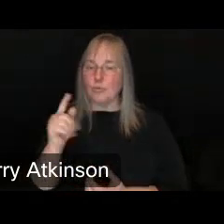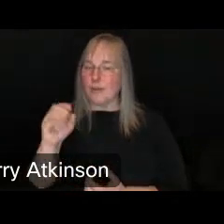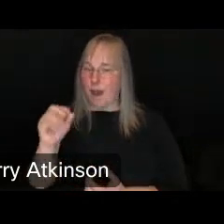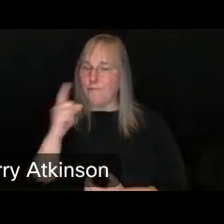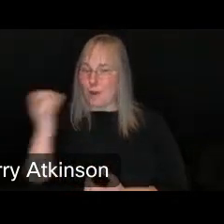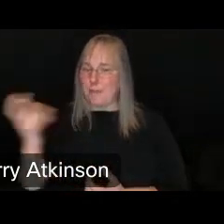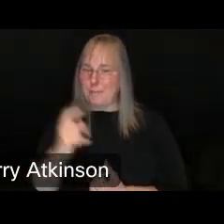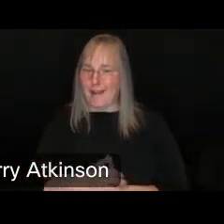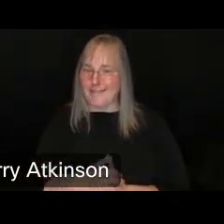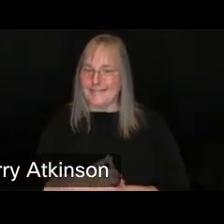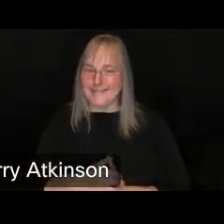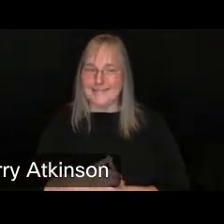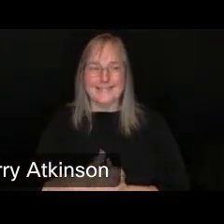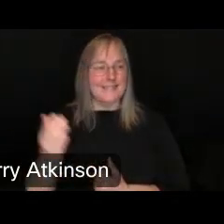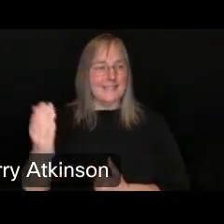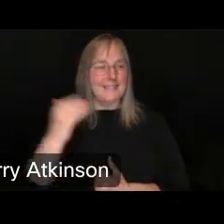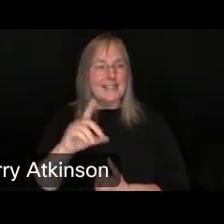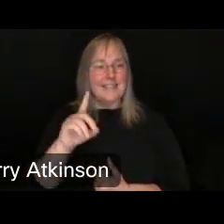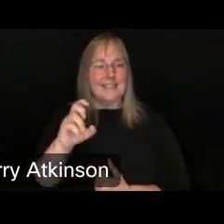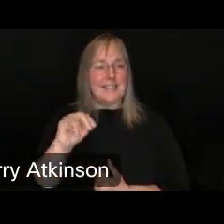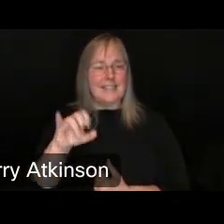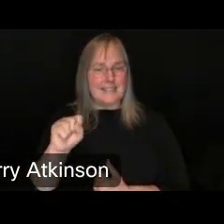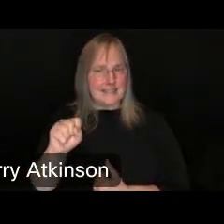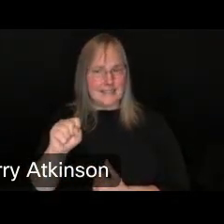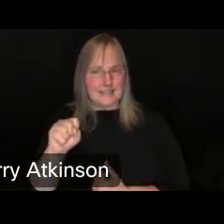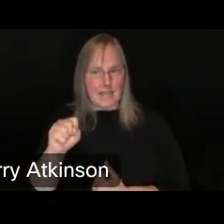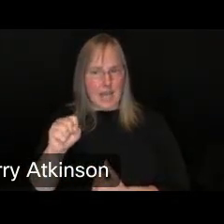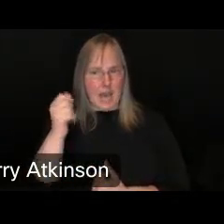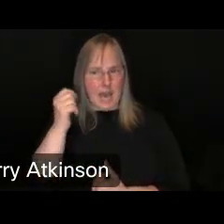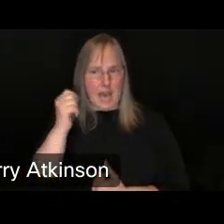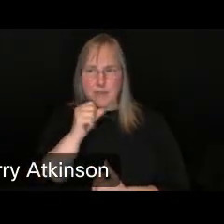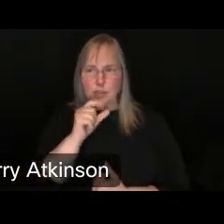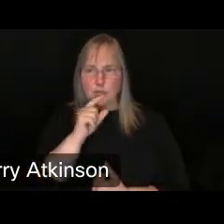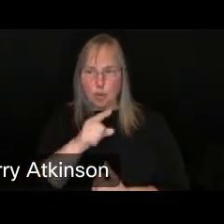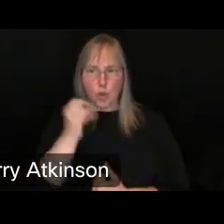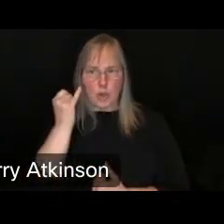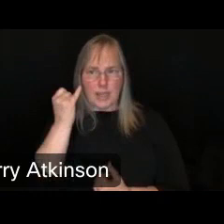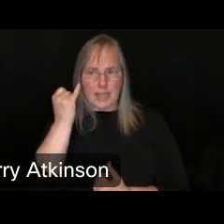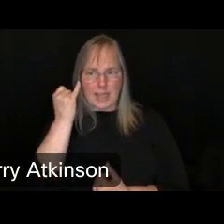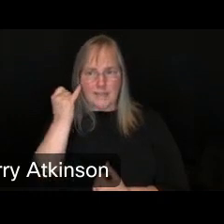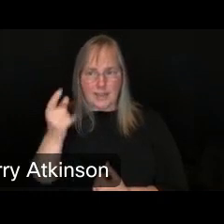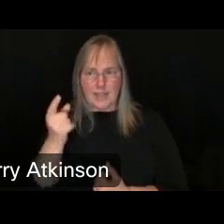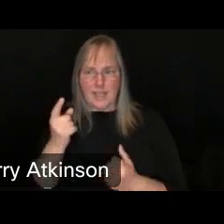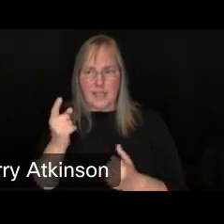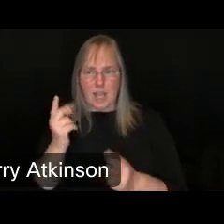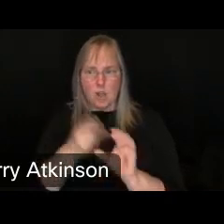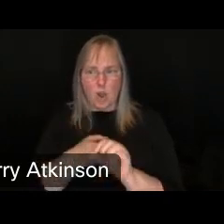back. Dennis, I don't know whether he logged in successfully.